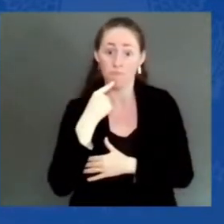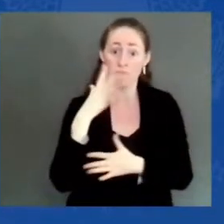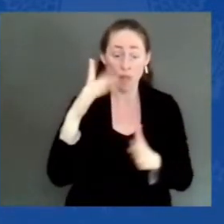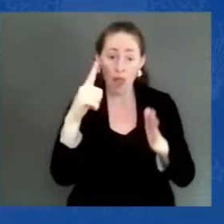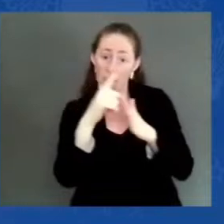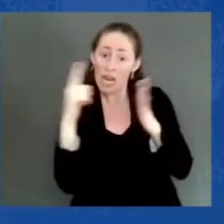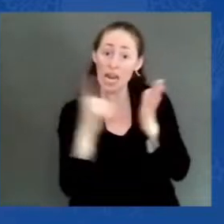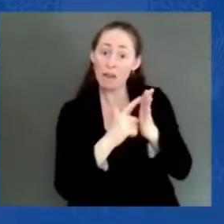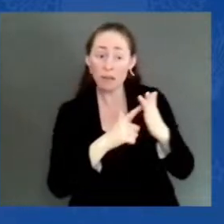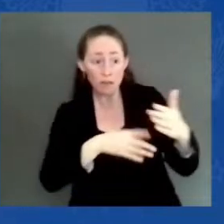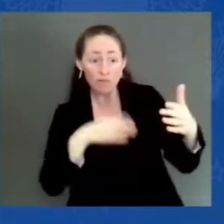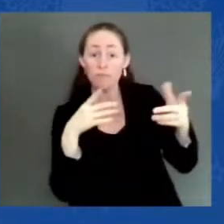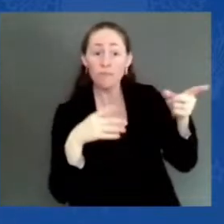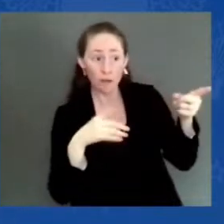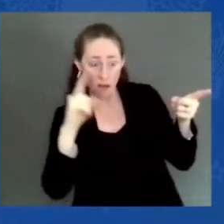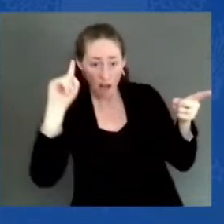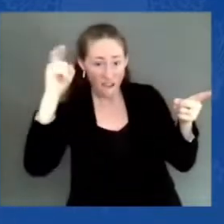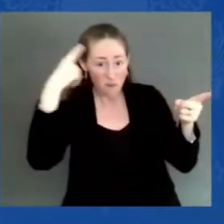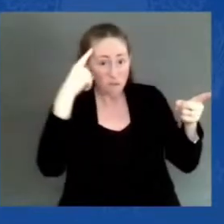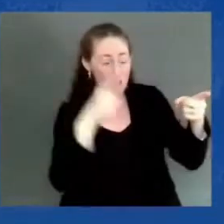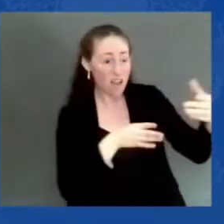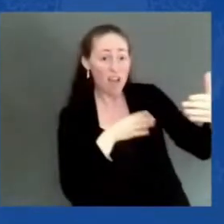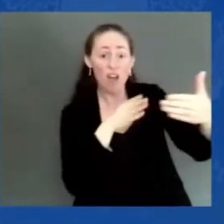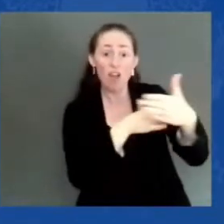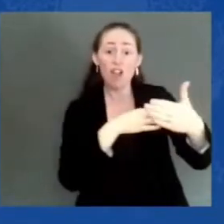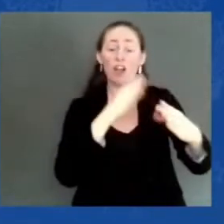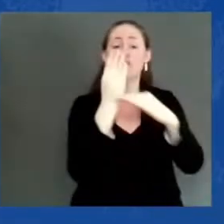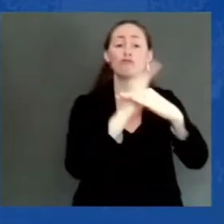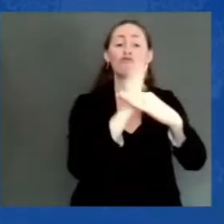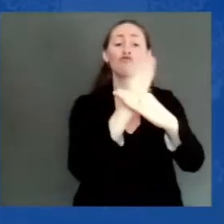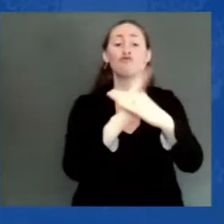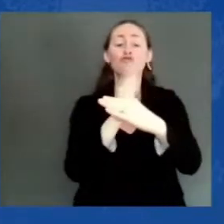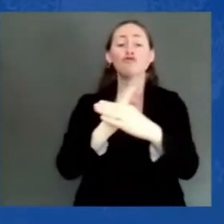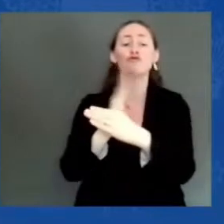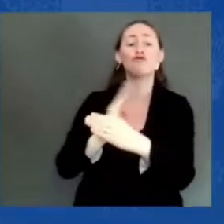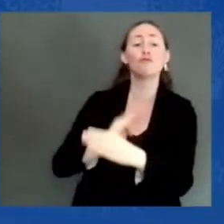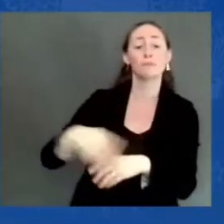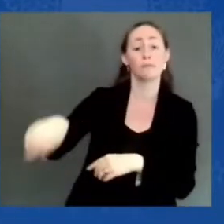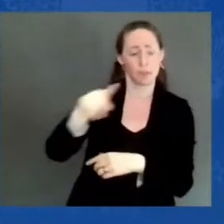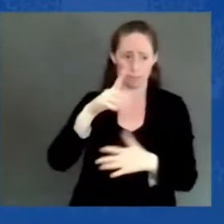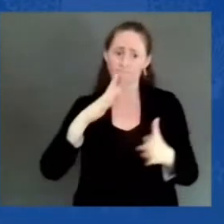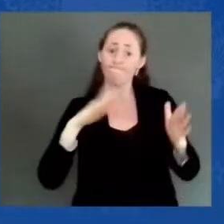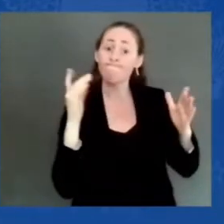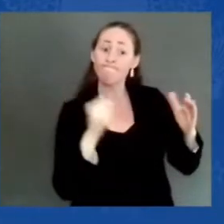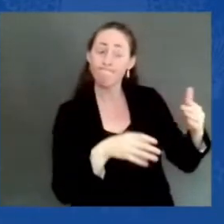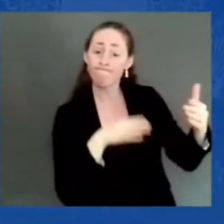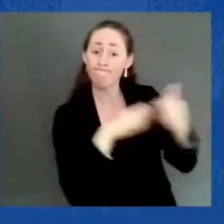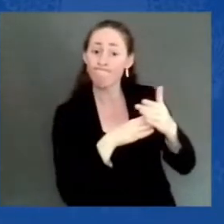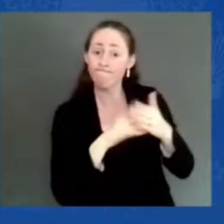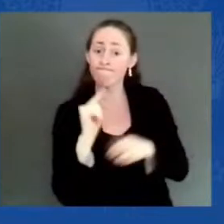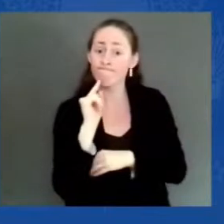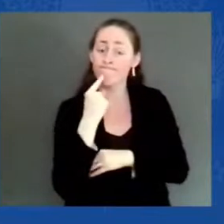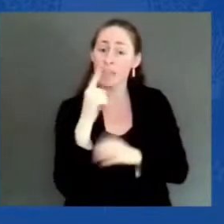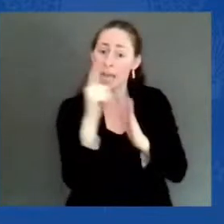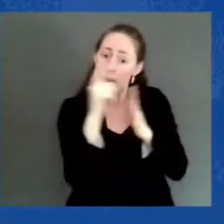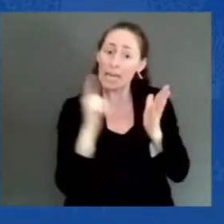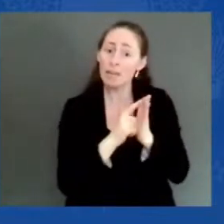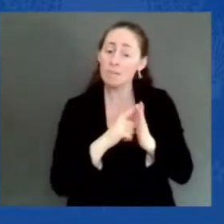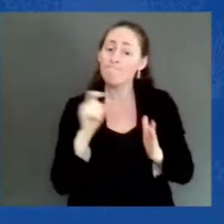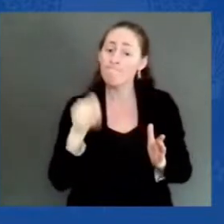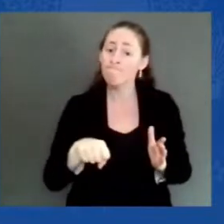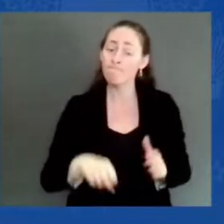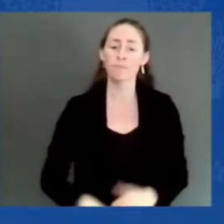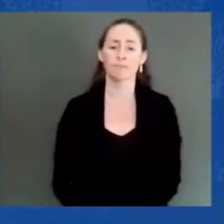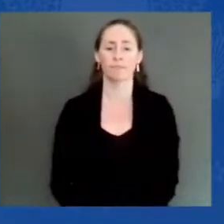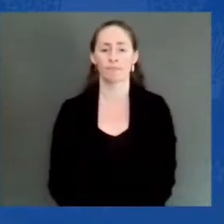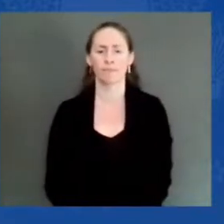and intimidate local school officials and educators. And as I said before, if you aren't going to fight COVID-19,